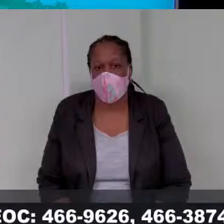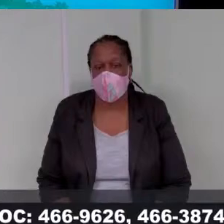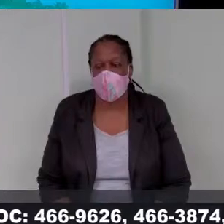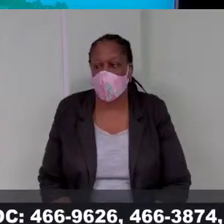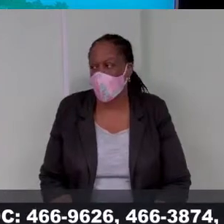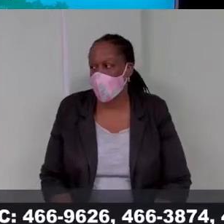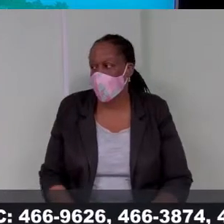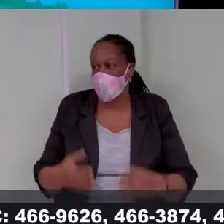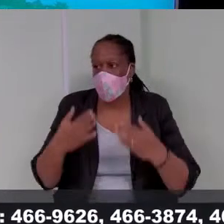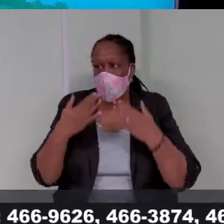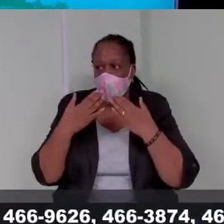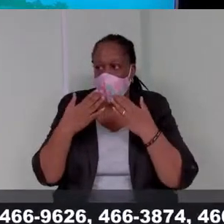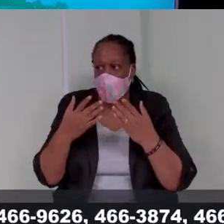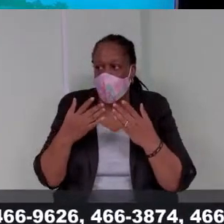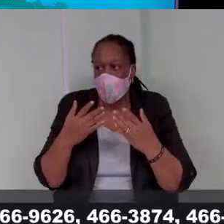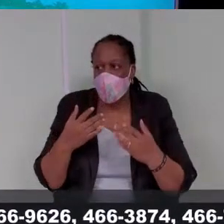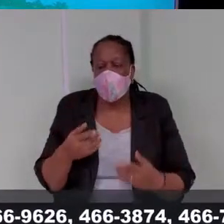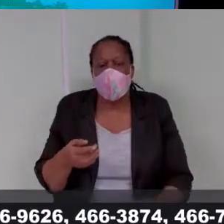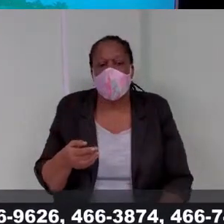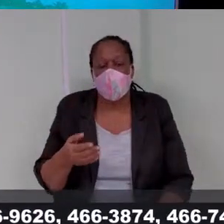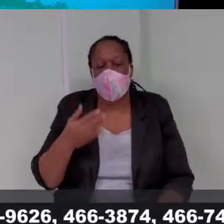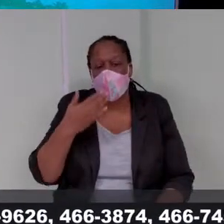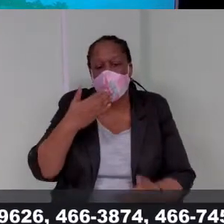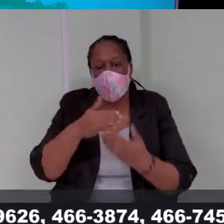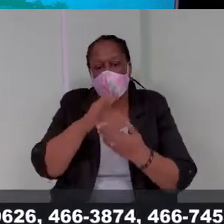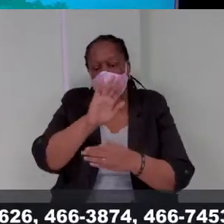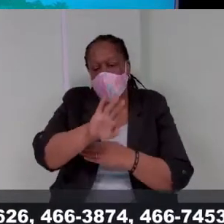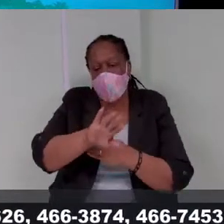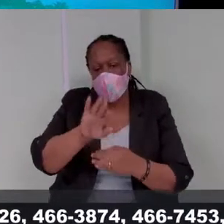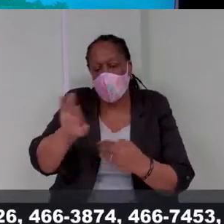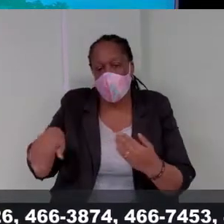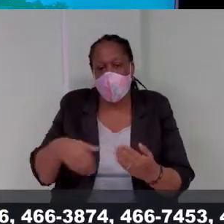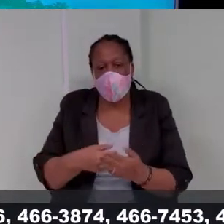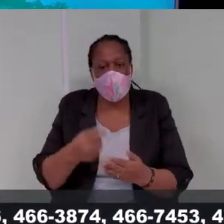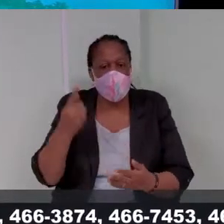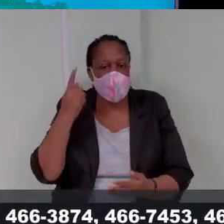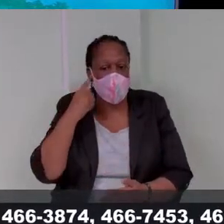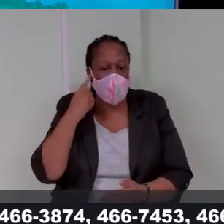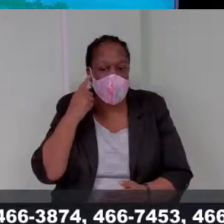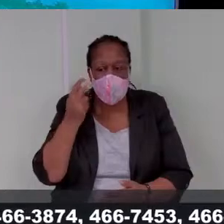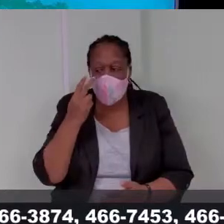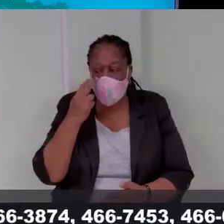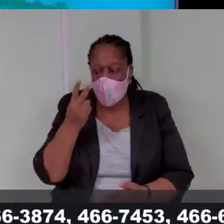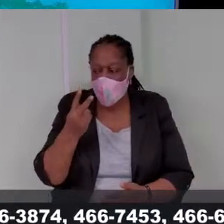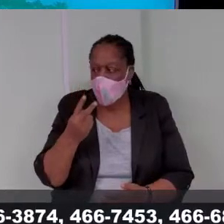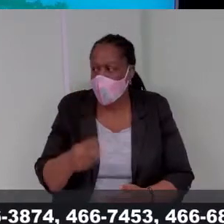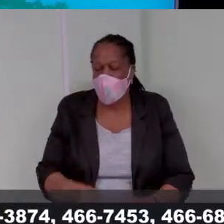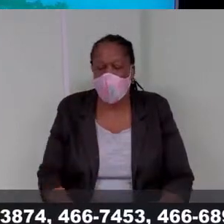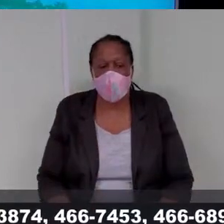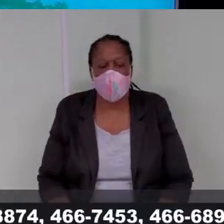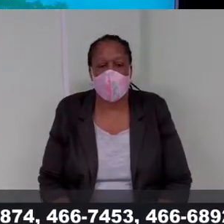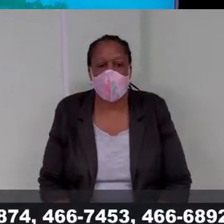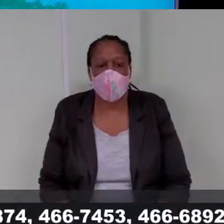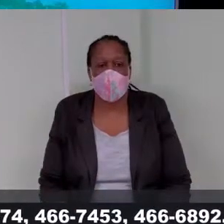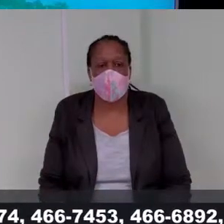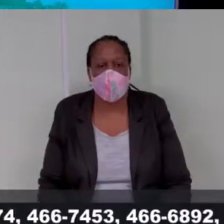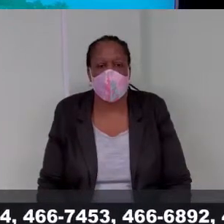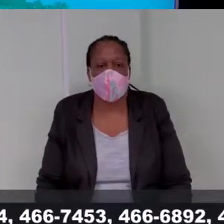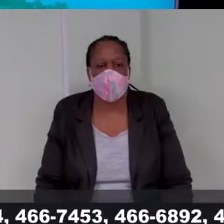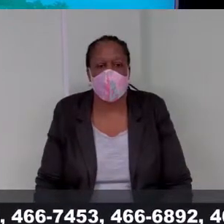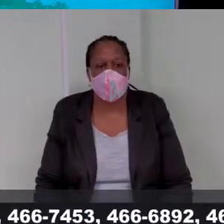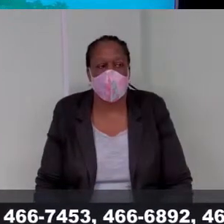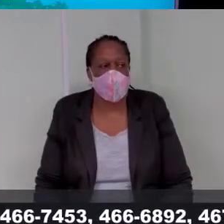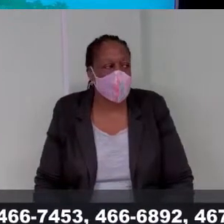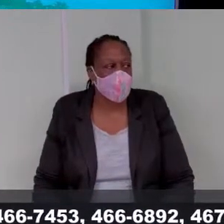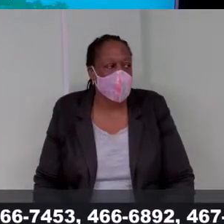Thank you, Mr. Williams, and a pleasant good afternoon to all listening to this broadcast by whatever means.